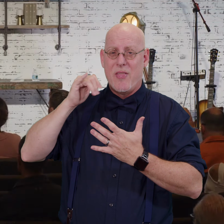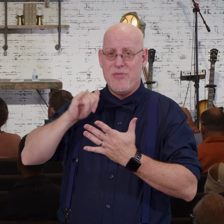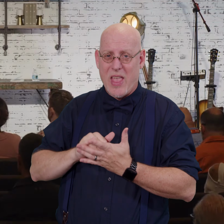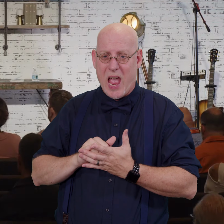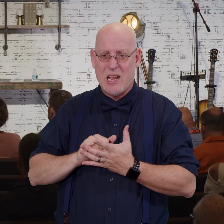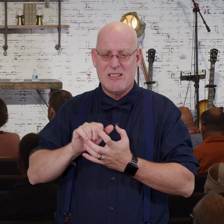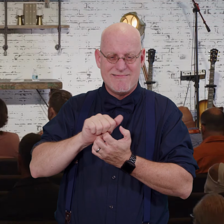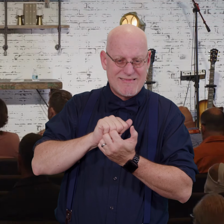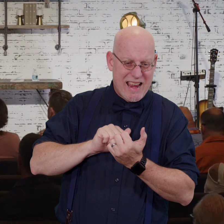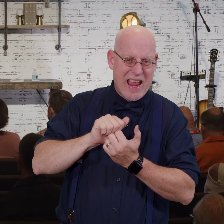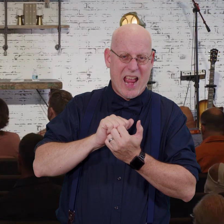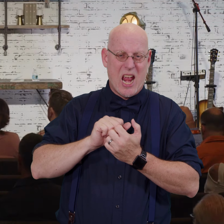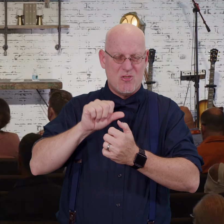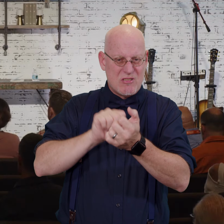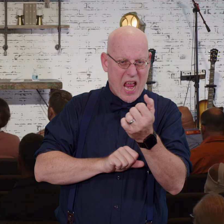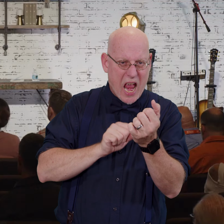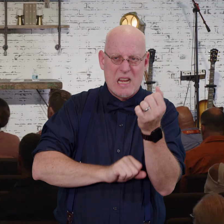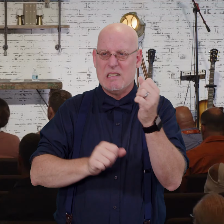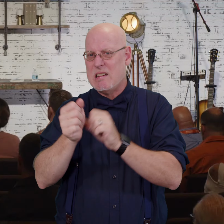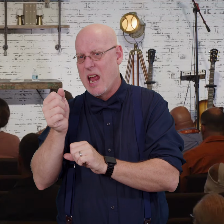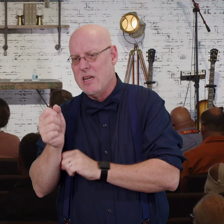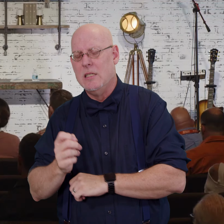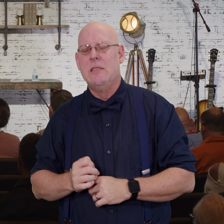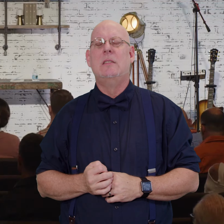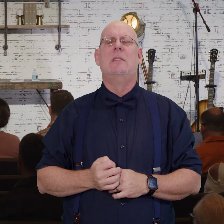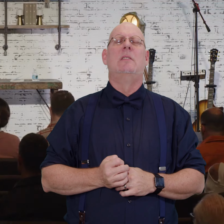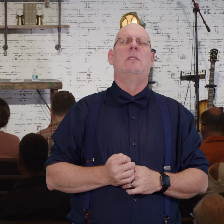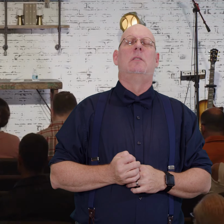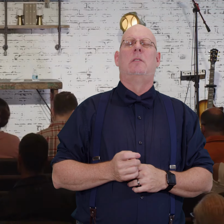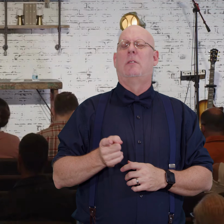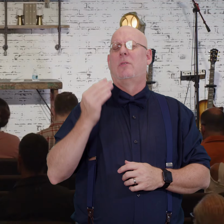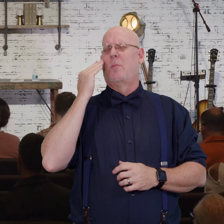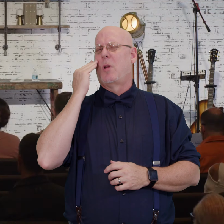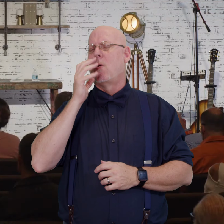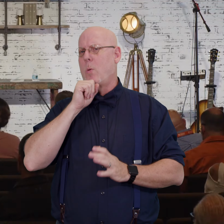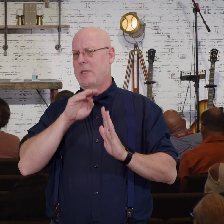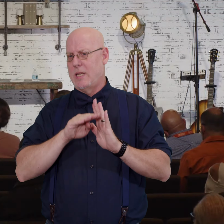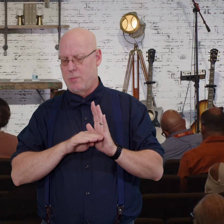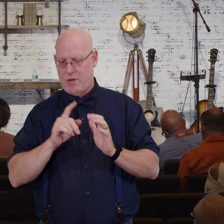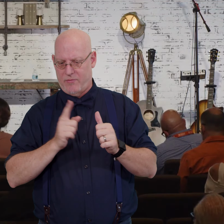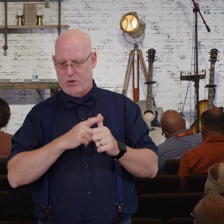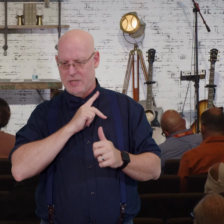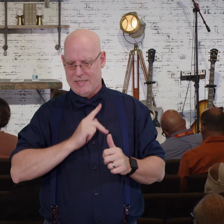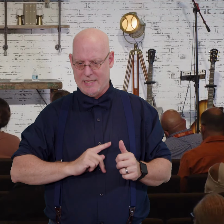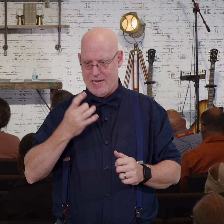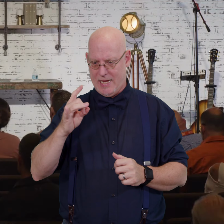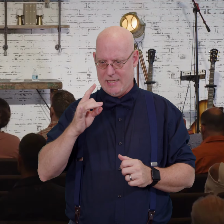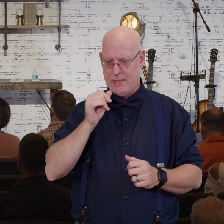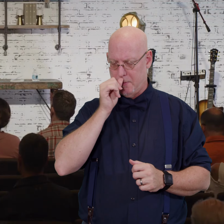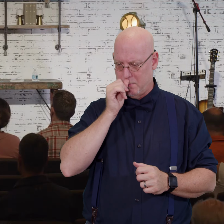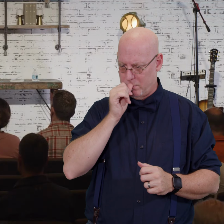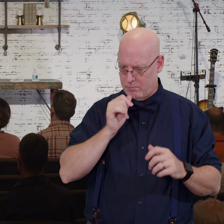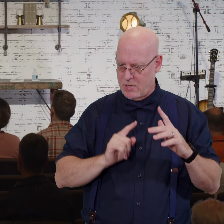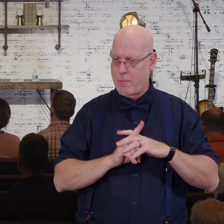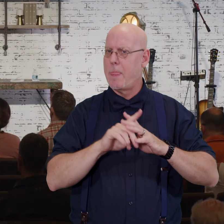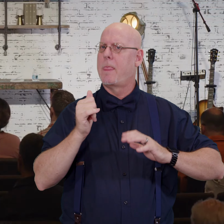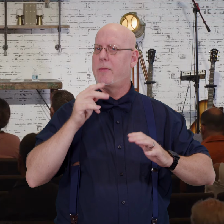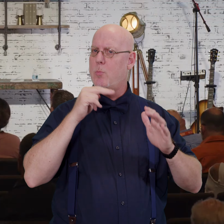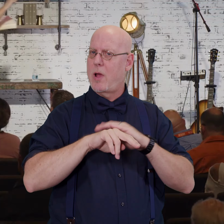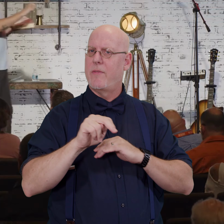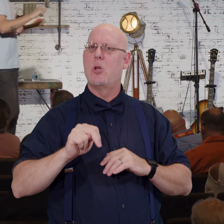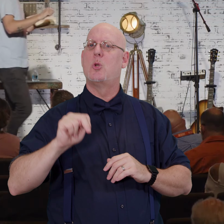they're gnashing or gashing themselves. So right away, if you're familiar with the Old Testament, 1 Kings 18 would come to mind. Another prophet